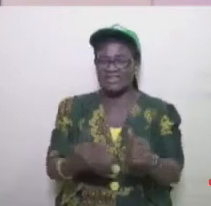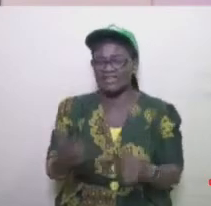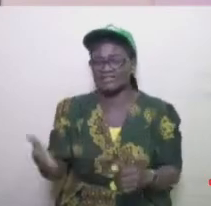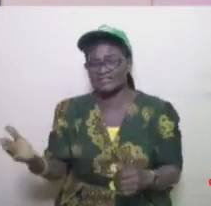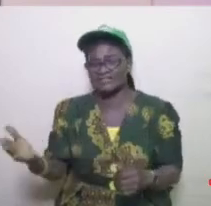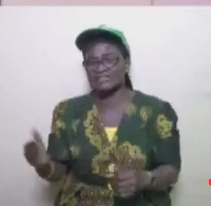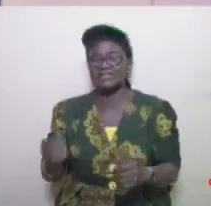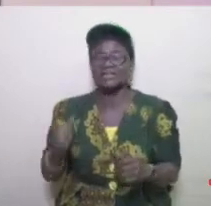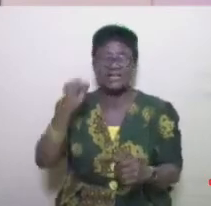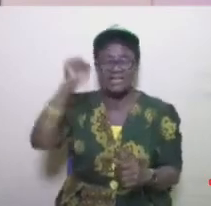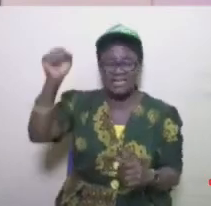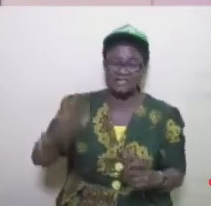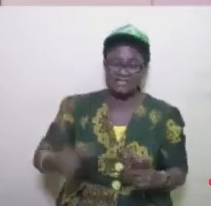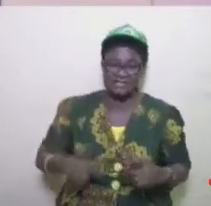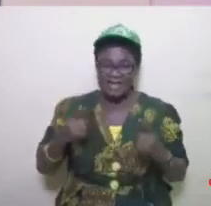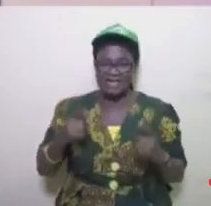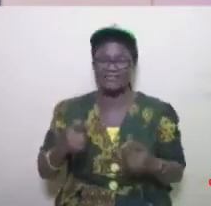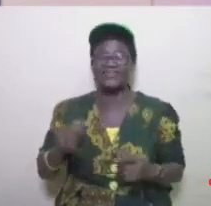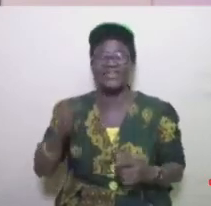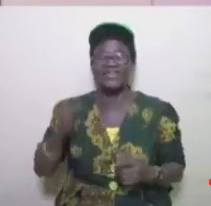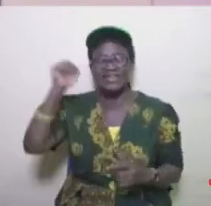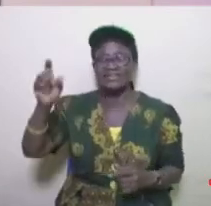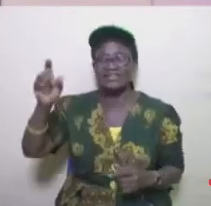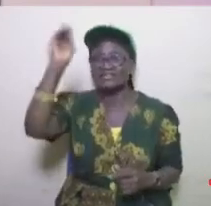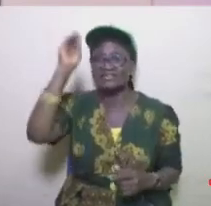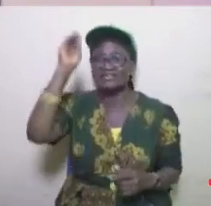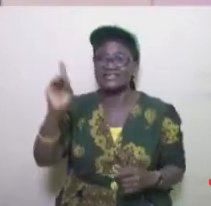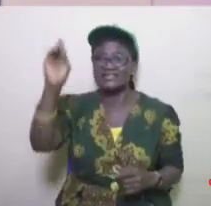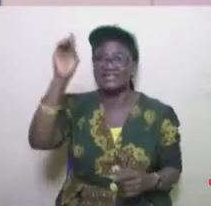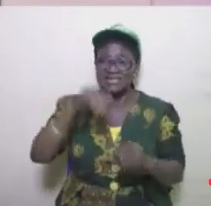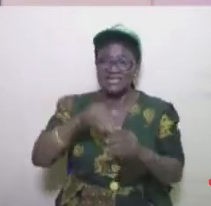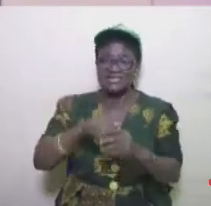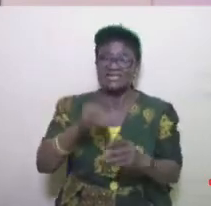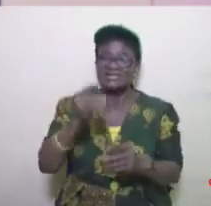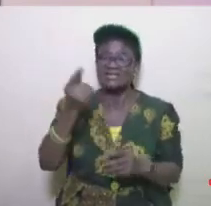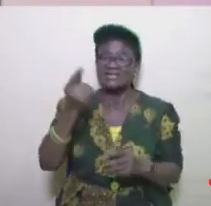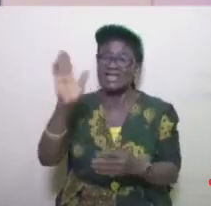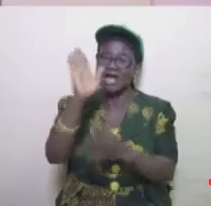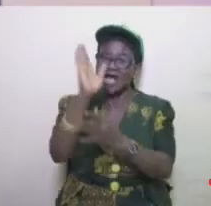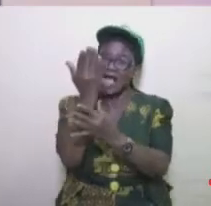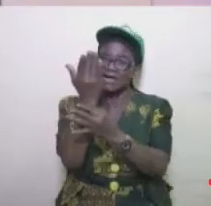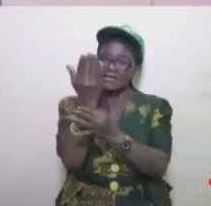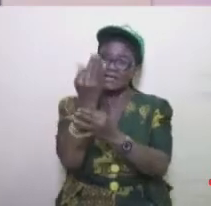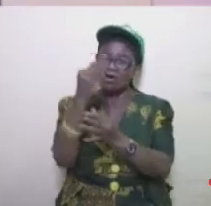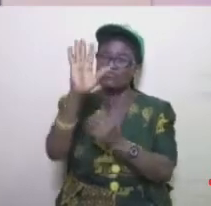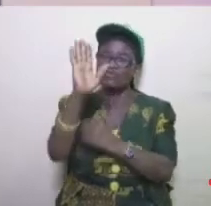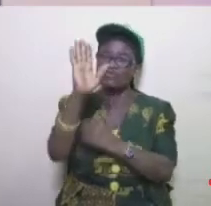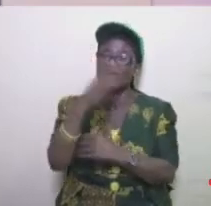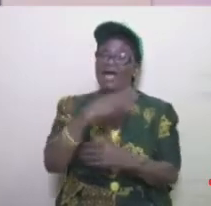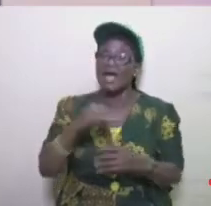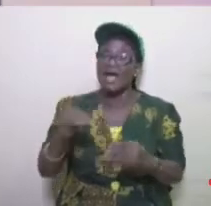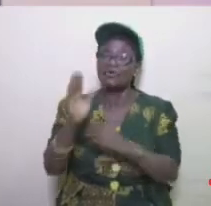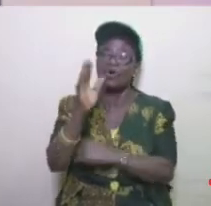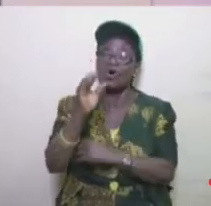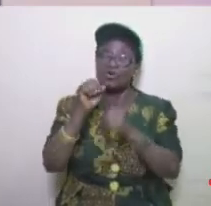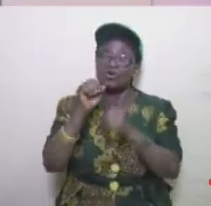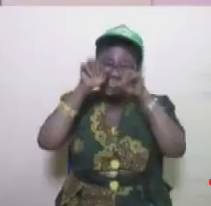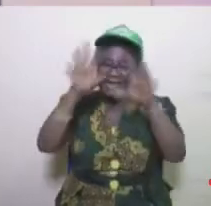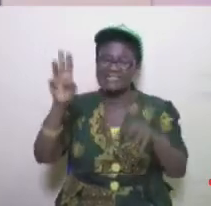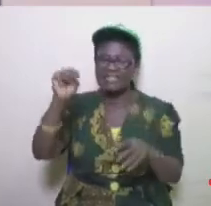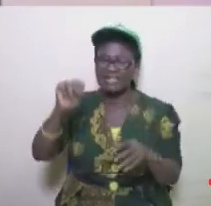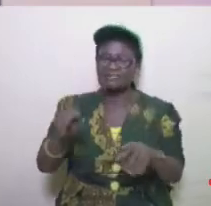life, his destiny, in the hand of God, and God bless him abundantly in due time.